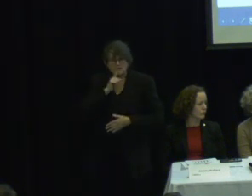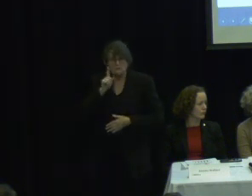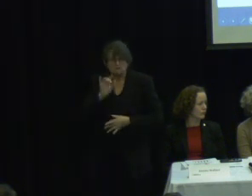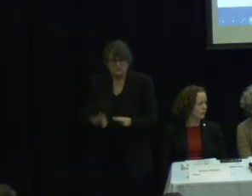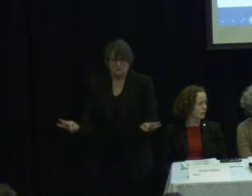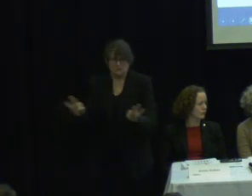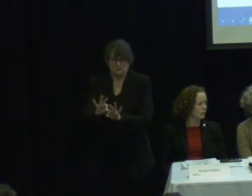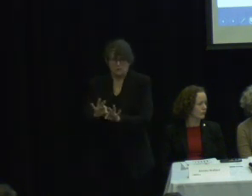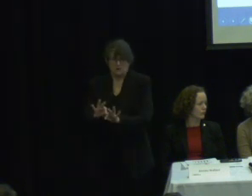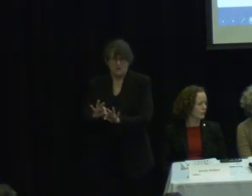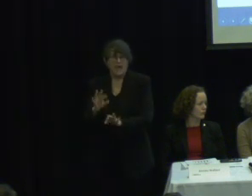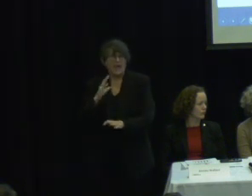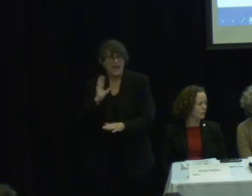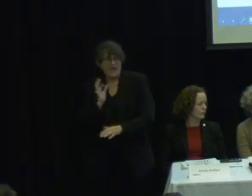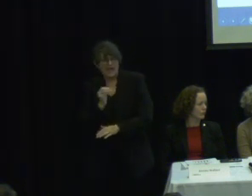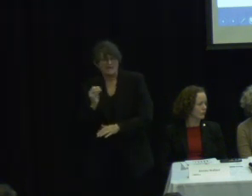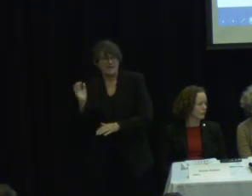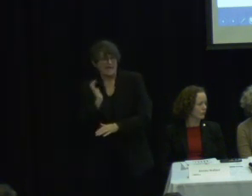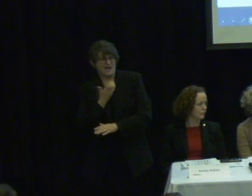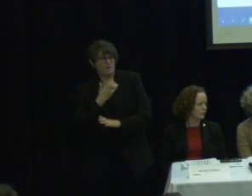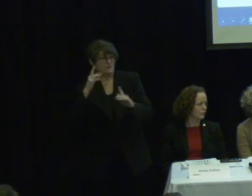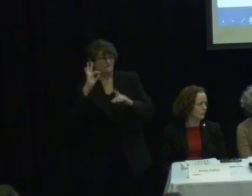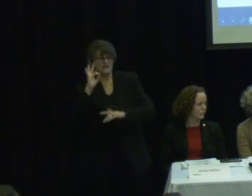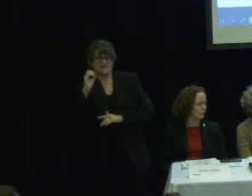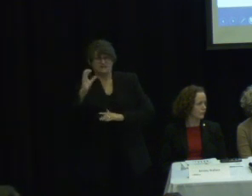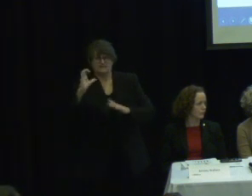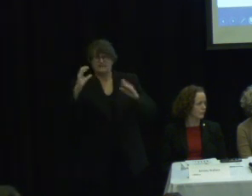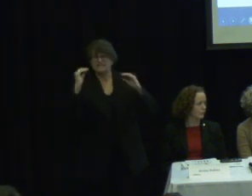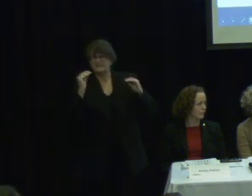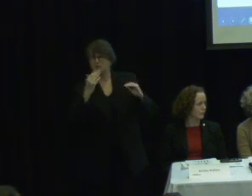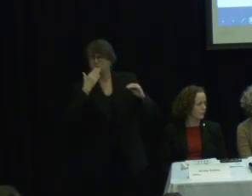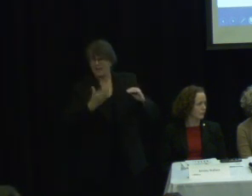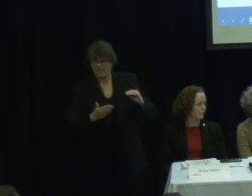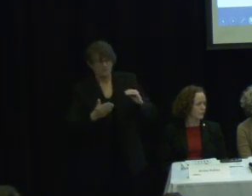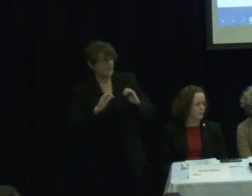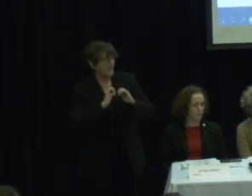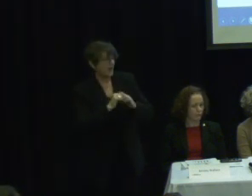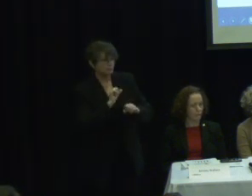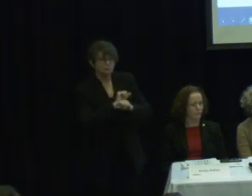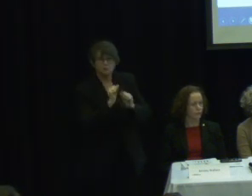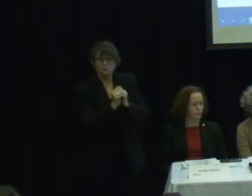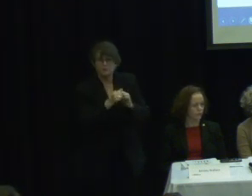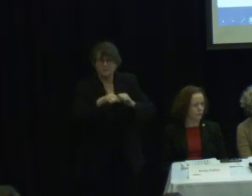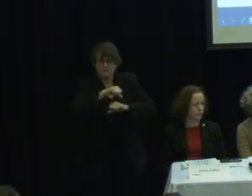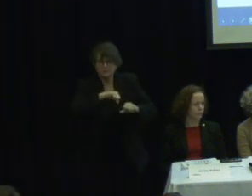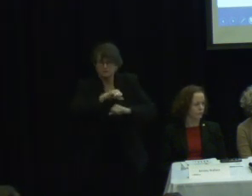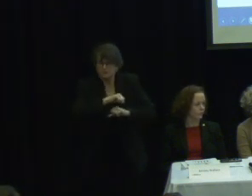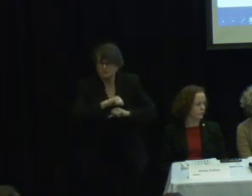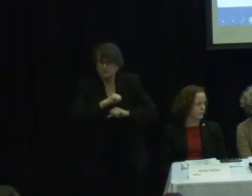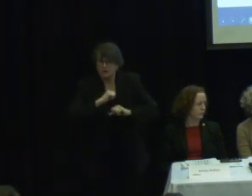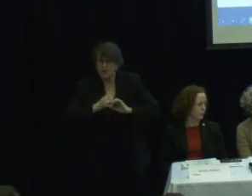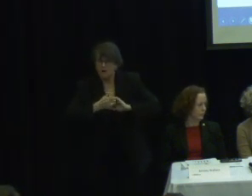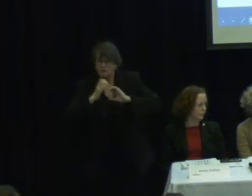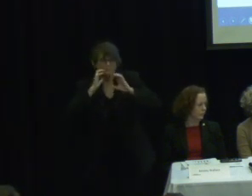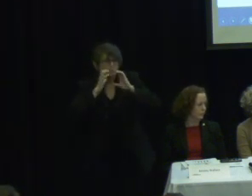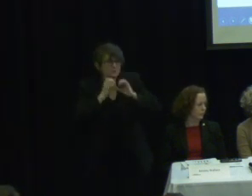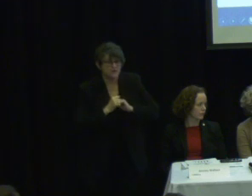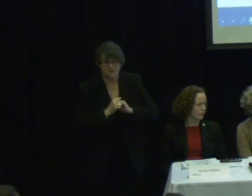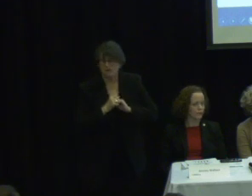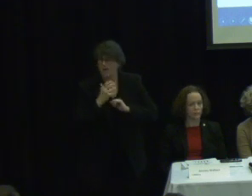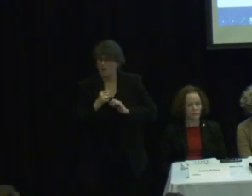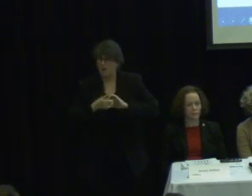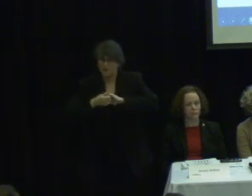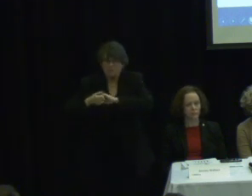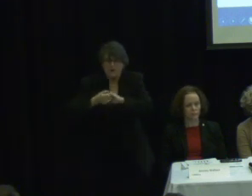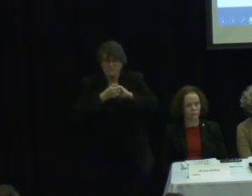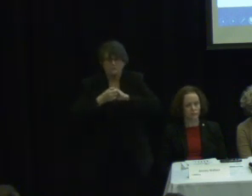by our faculty. Things like how to work with other people, how to communicate, how to collaborate, and how to problem solve,